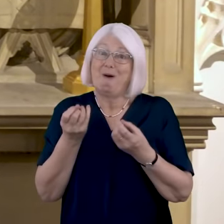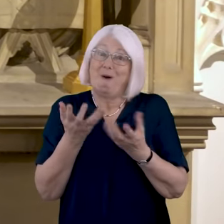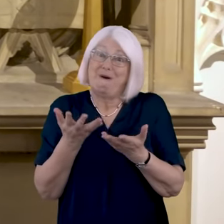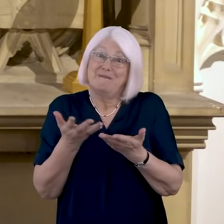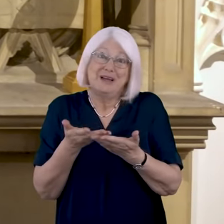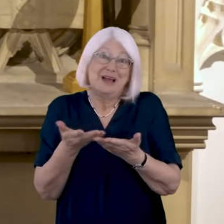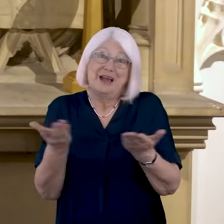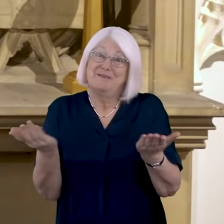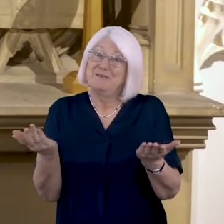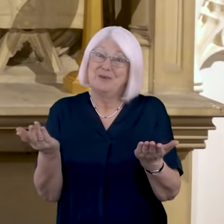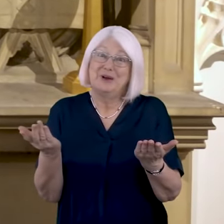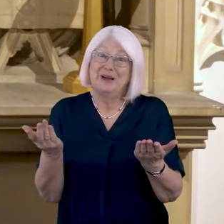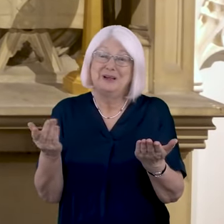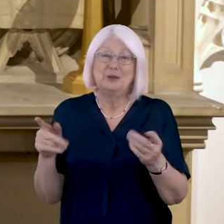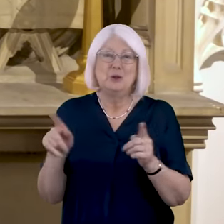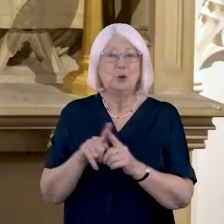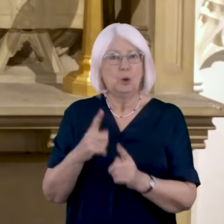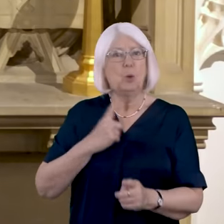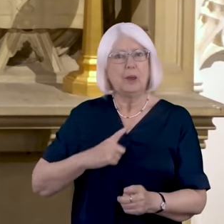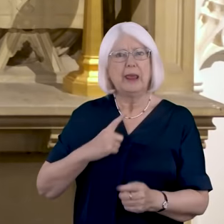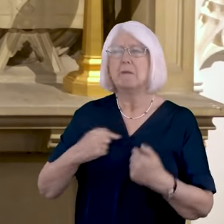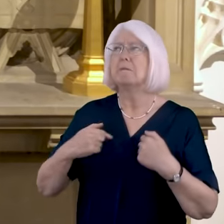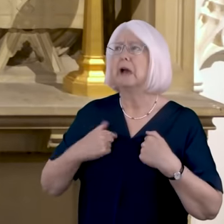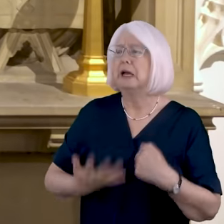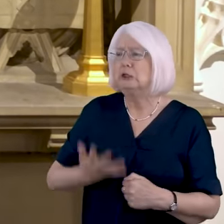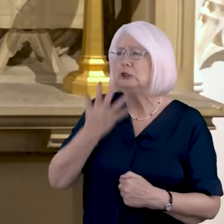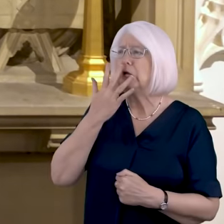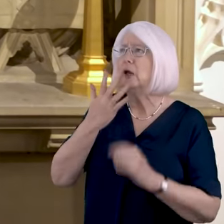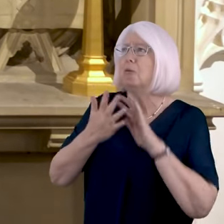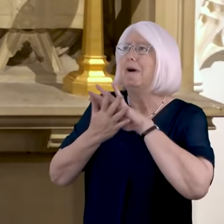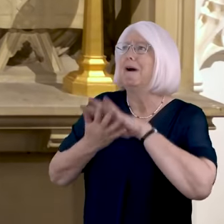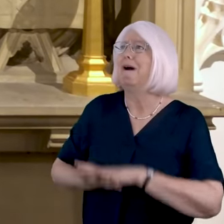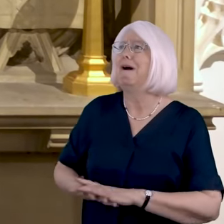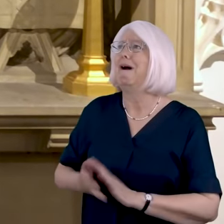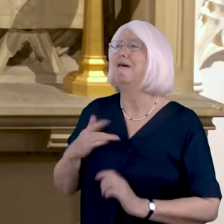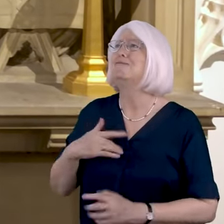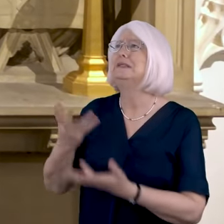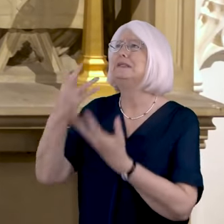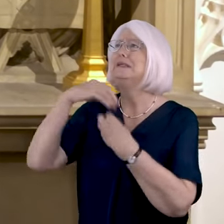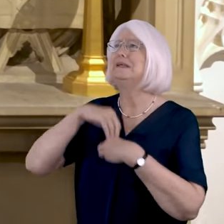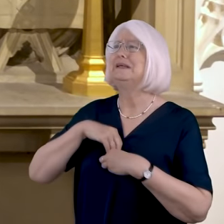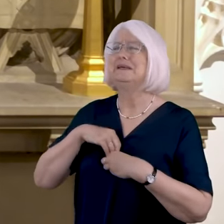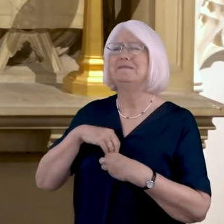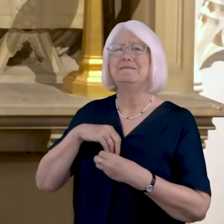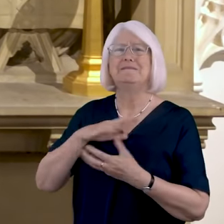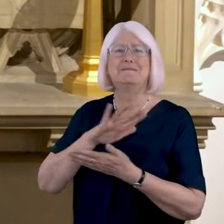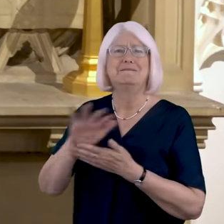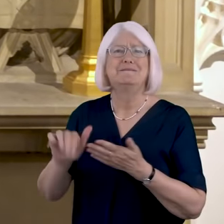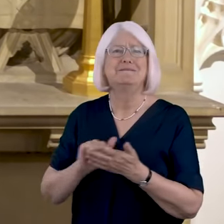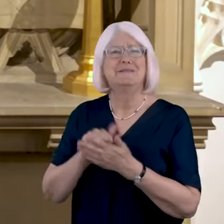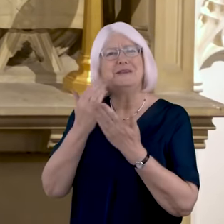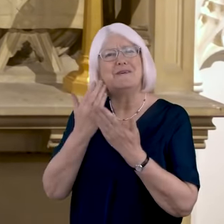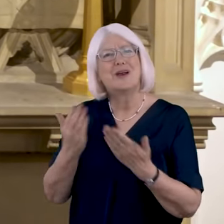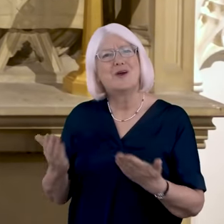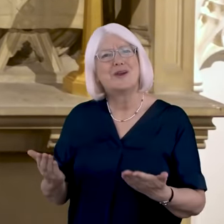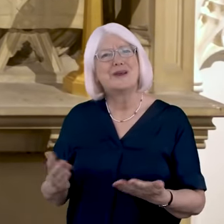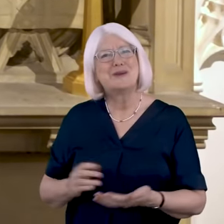everyone who is willing to have their shame covered and instead receive divine honour?